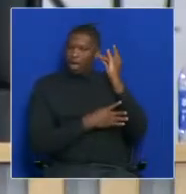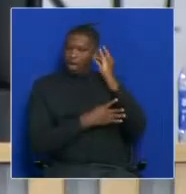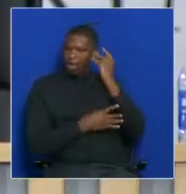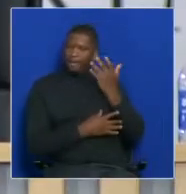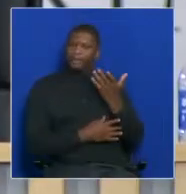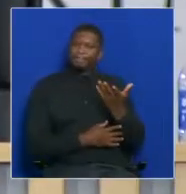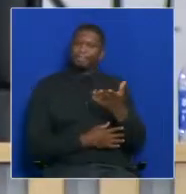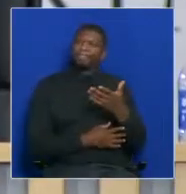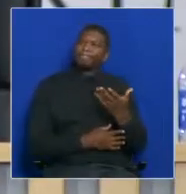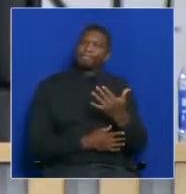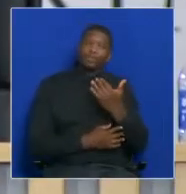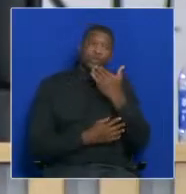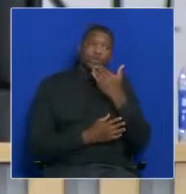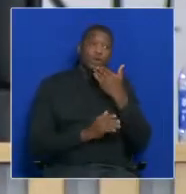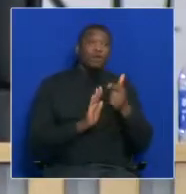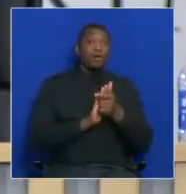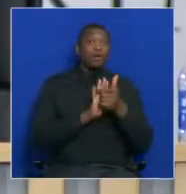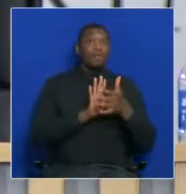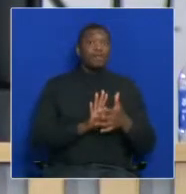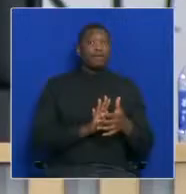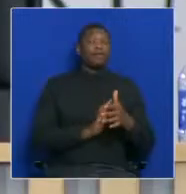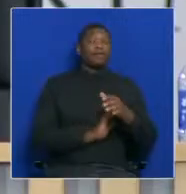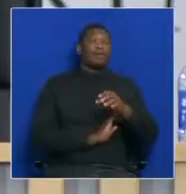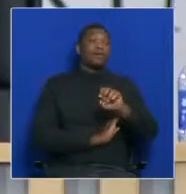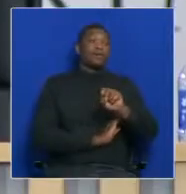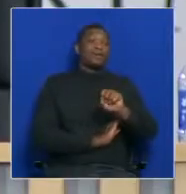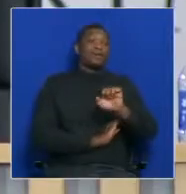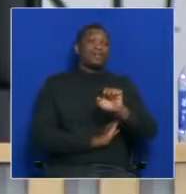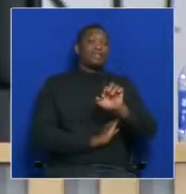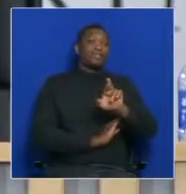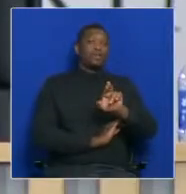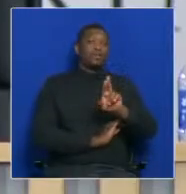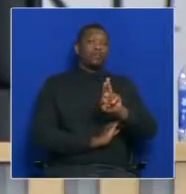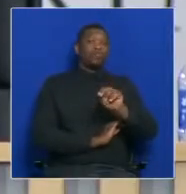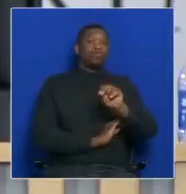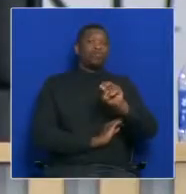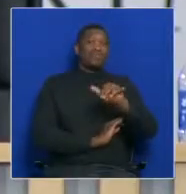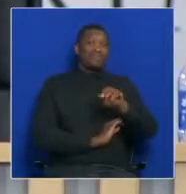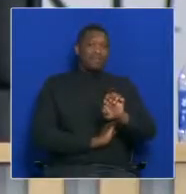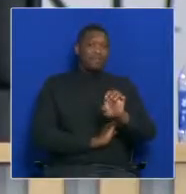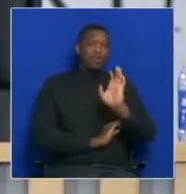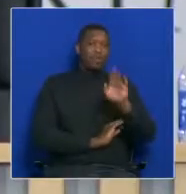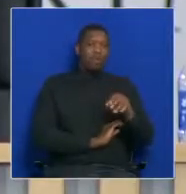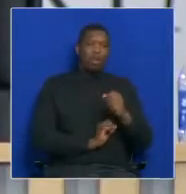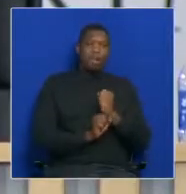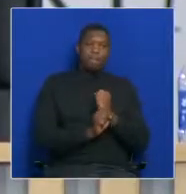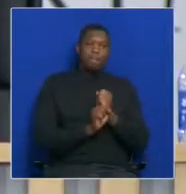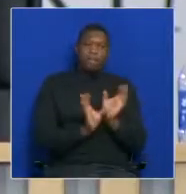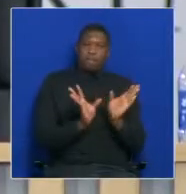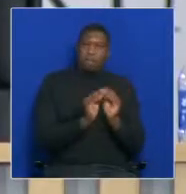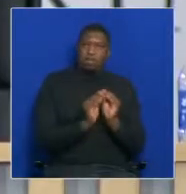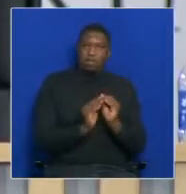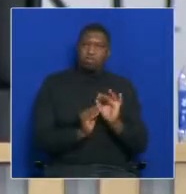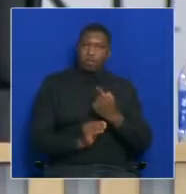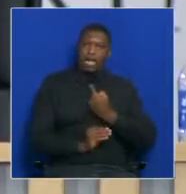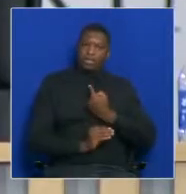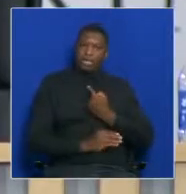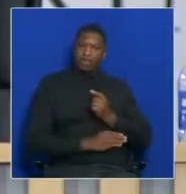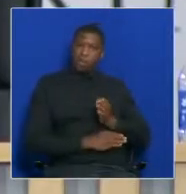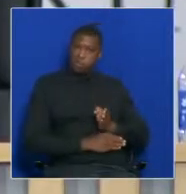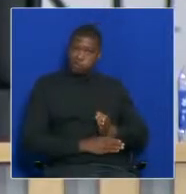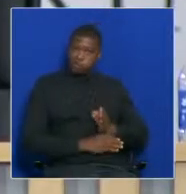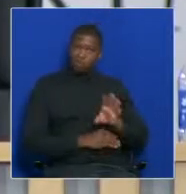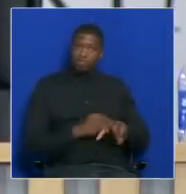Advocate Serunye testify. A meeting will be called where myself and the ID and